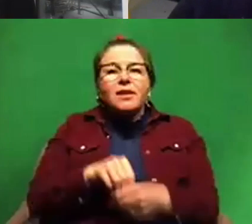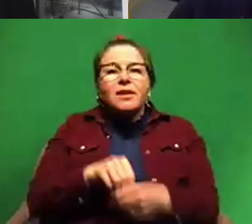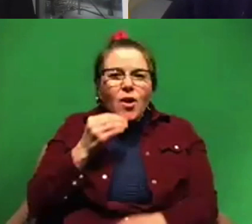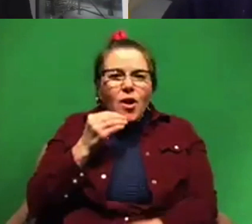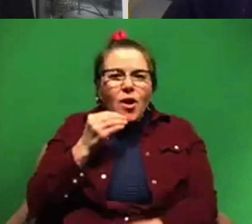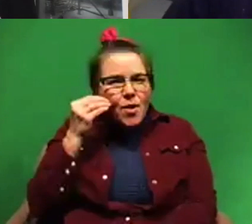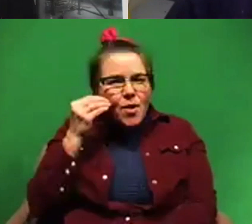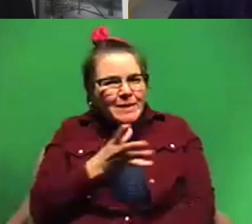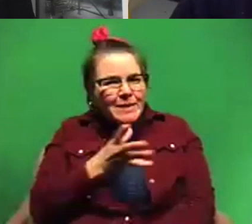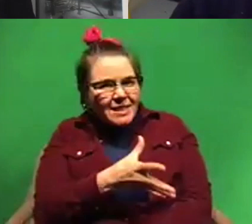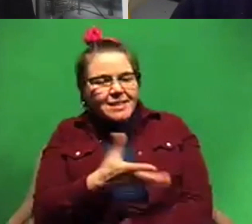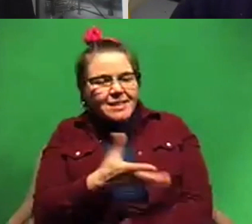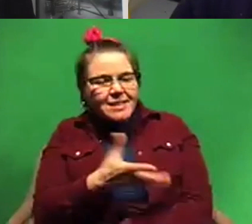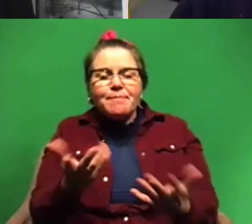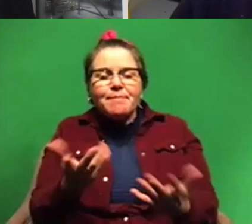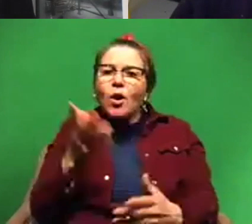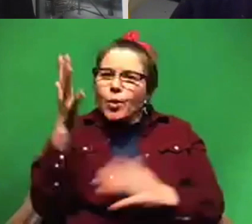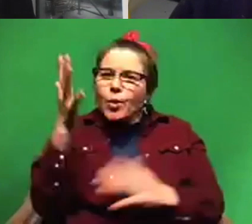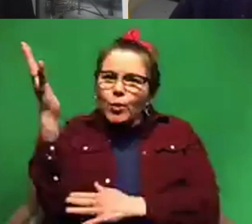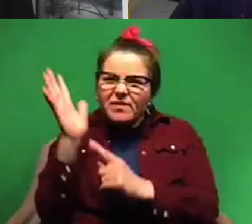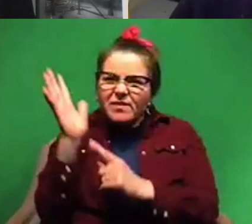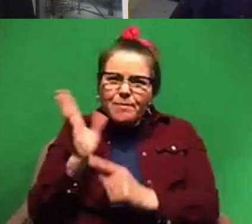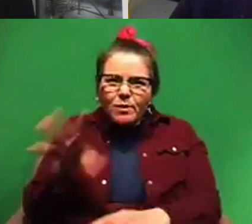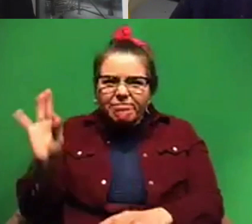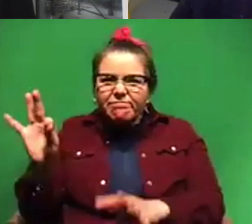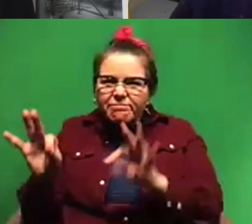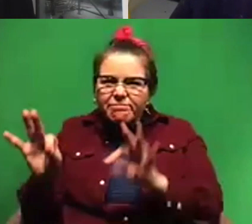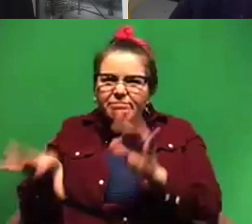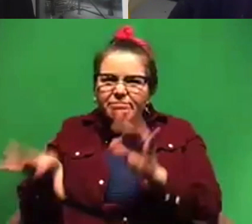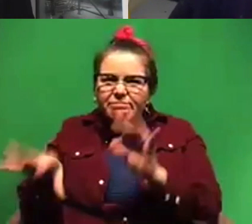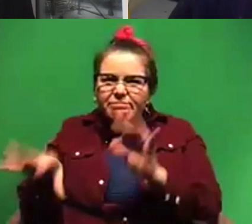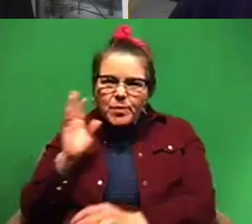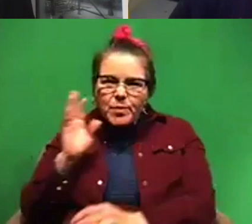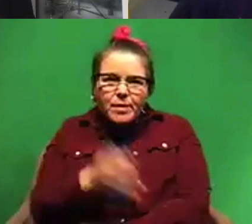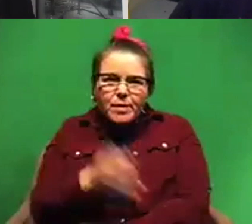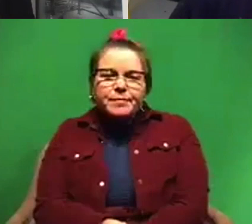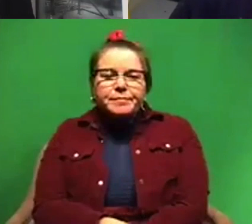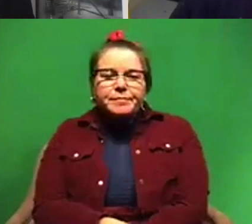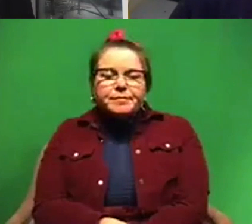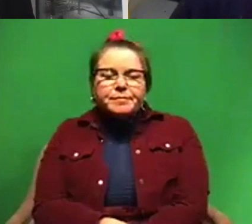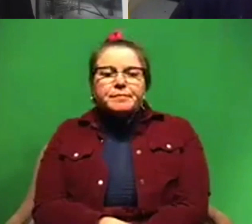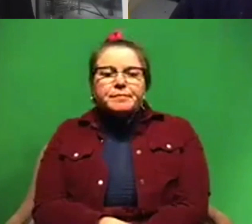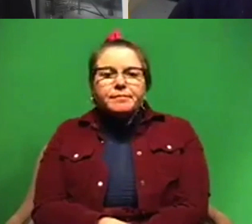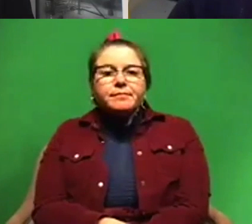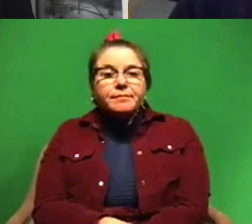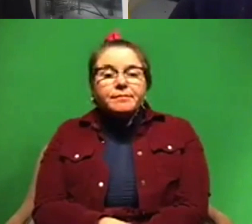but go into the woods for 5 minutes, you're gonna see an insect. And it's probably gonna be cooler than you had anticipated.